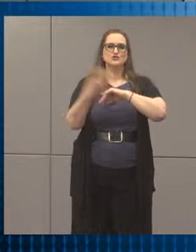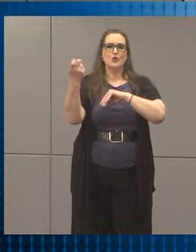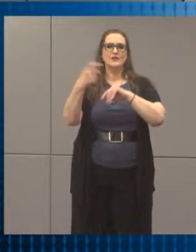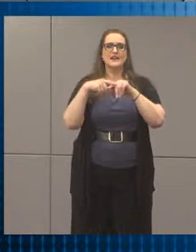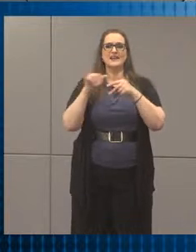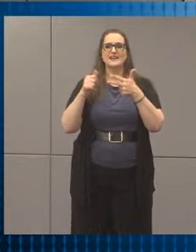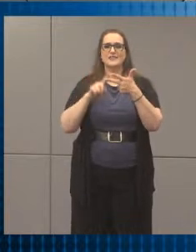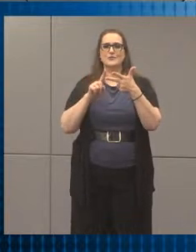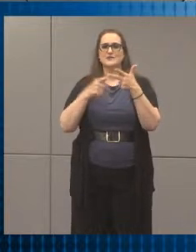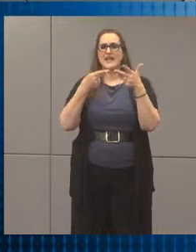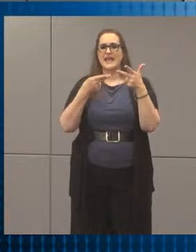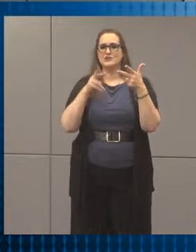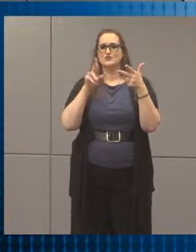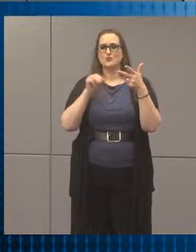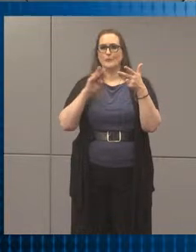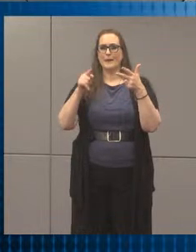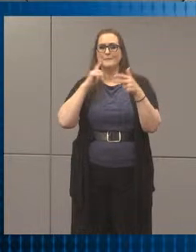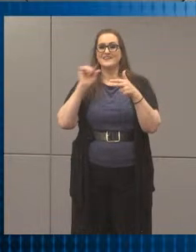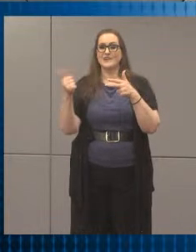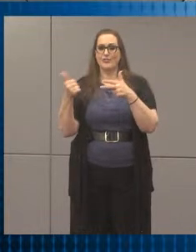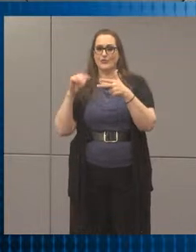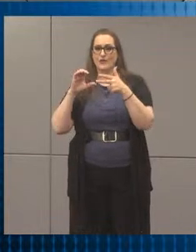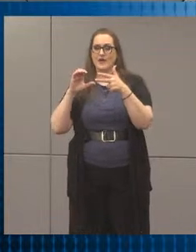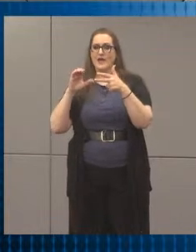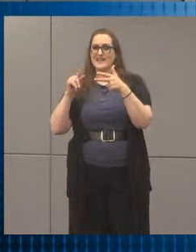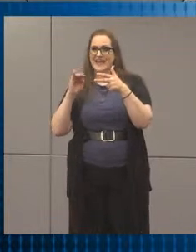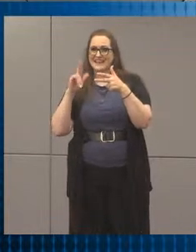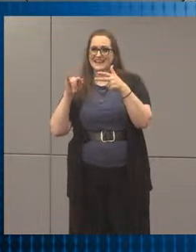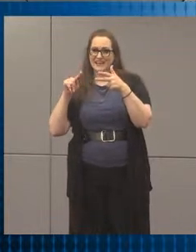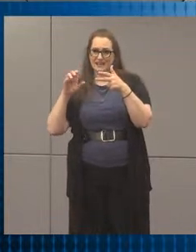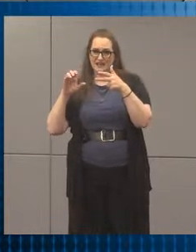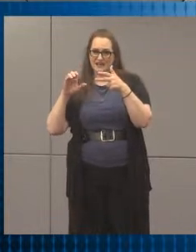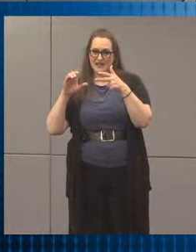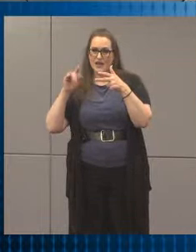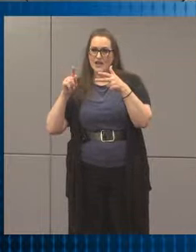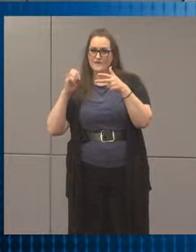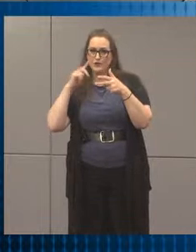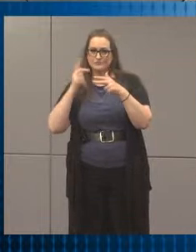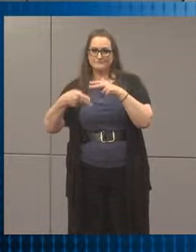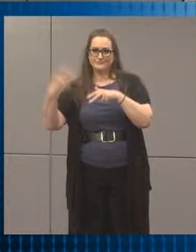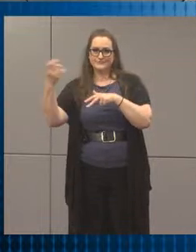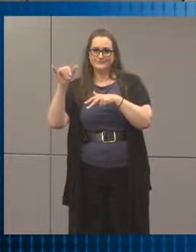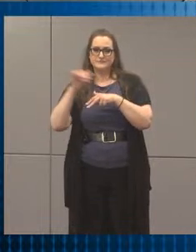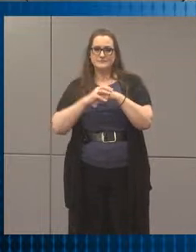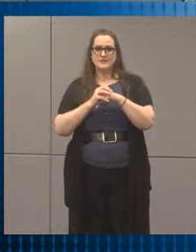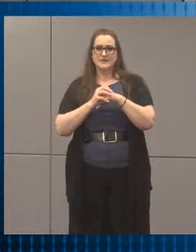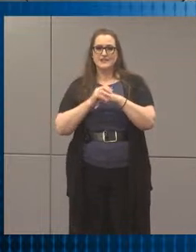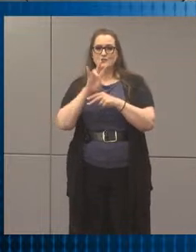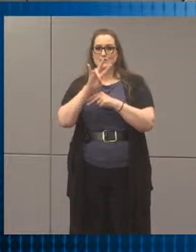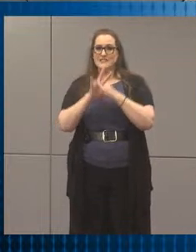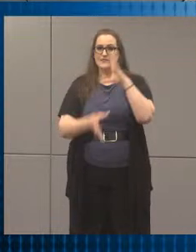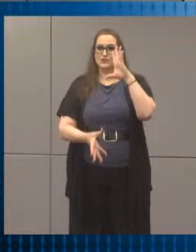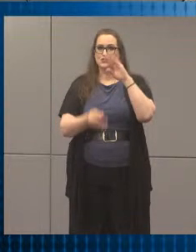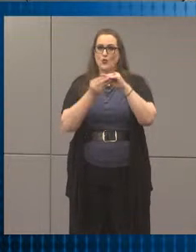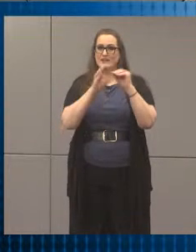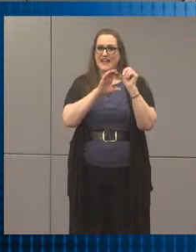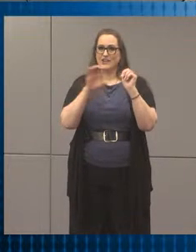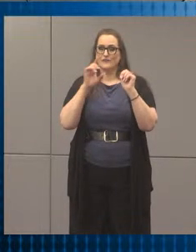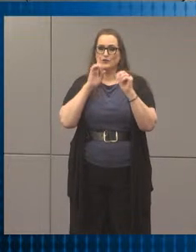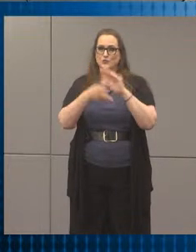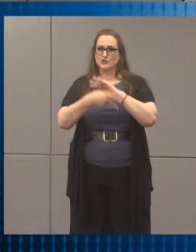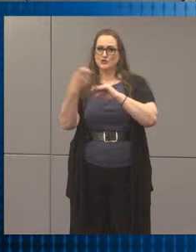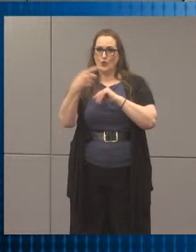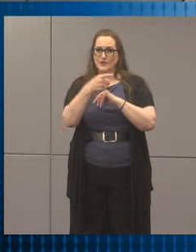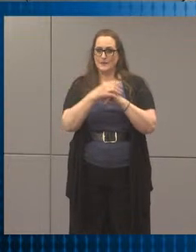at H-Ramp where another catalytic converter was stolen. So 7 total catalytic converters were